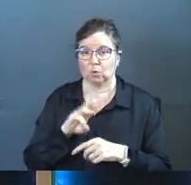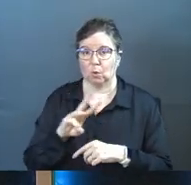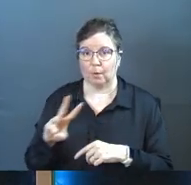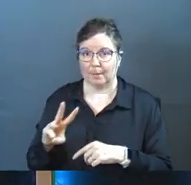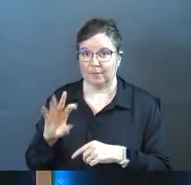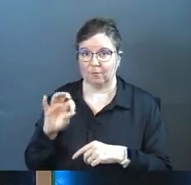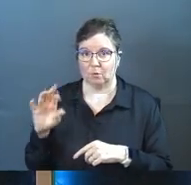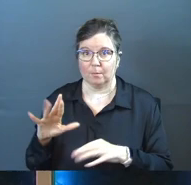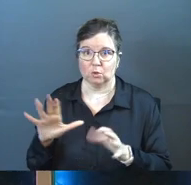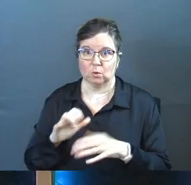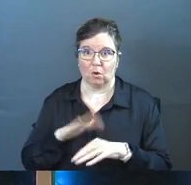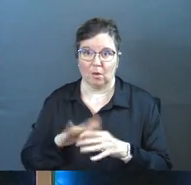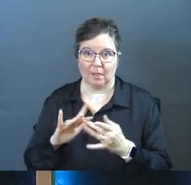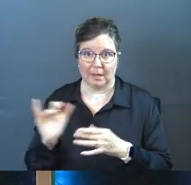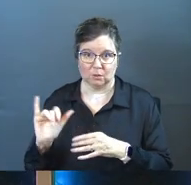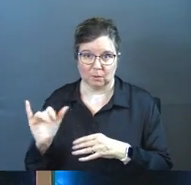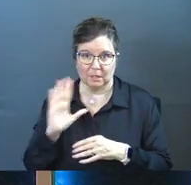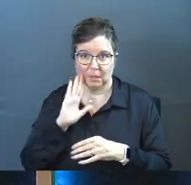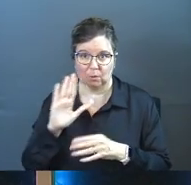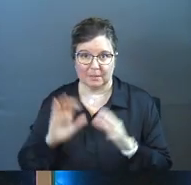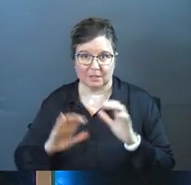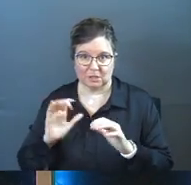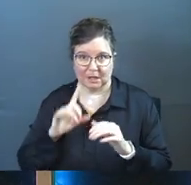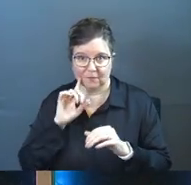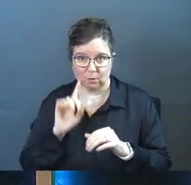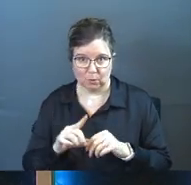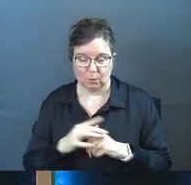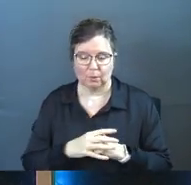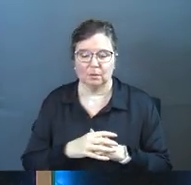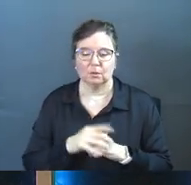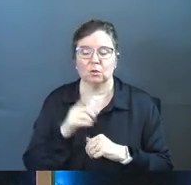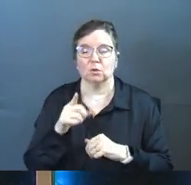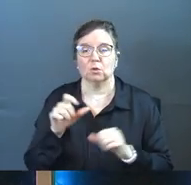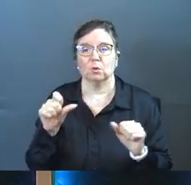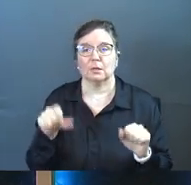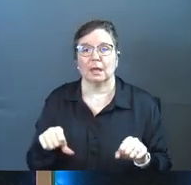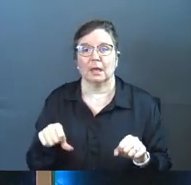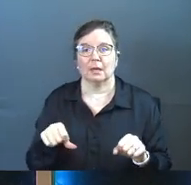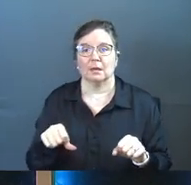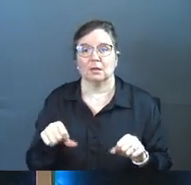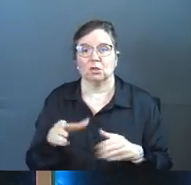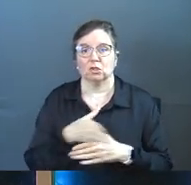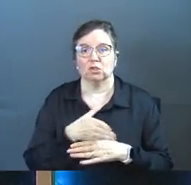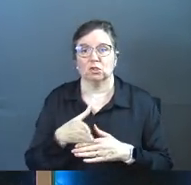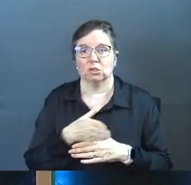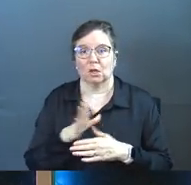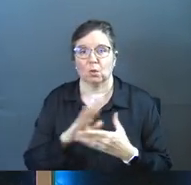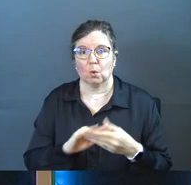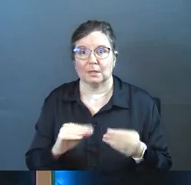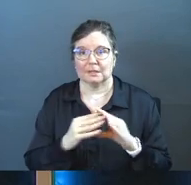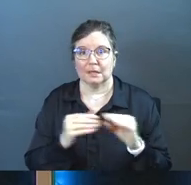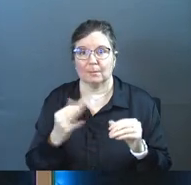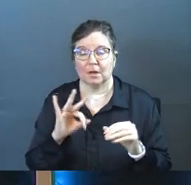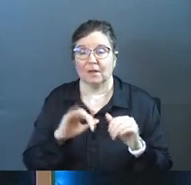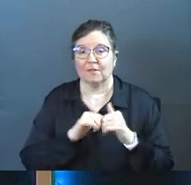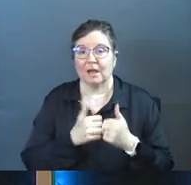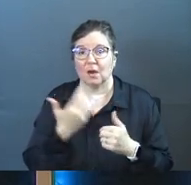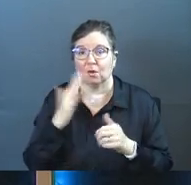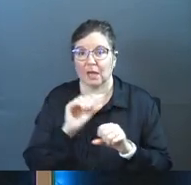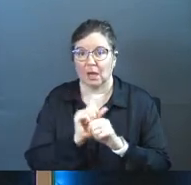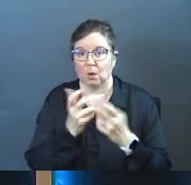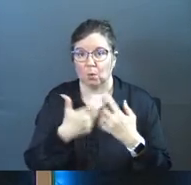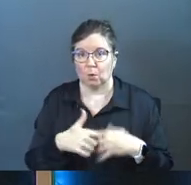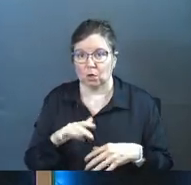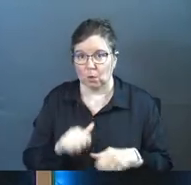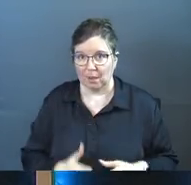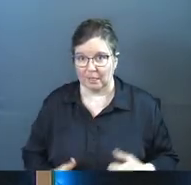web form, and you can do this online as well. It's going to be in the chat for you, and you can share your testimony of how God worked